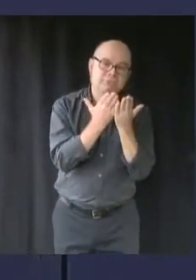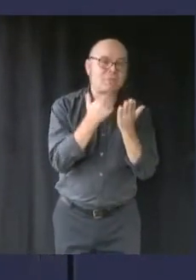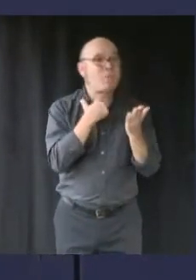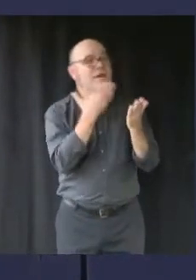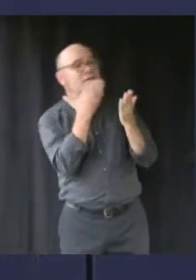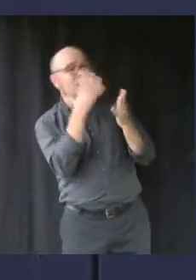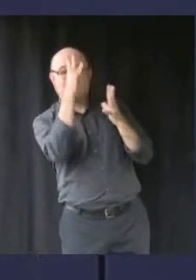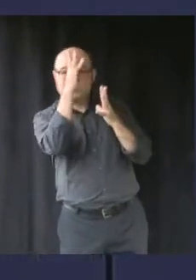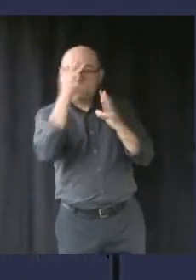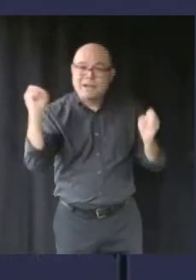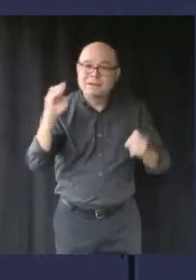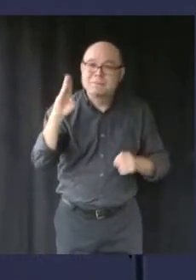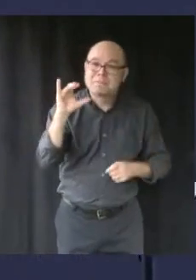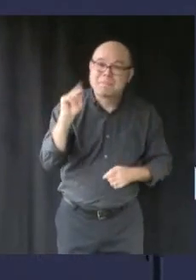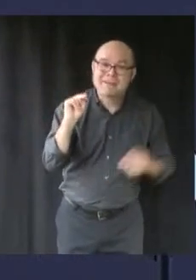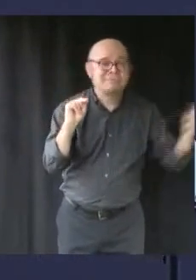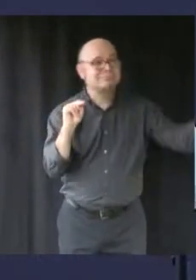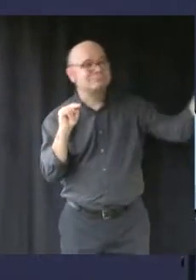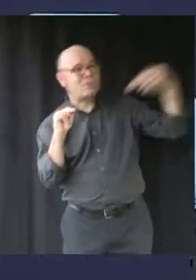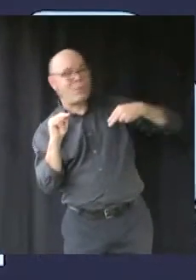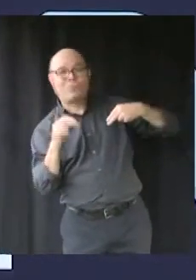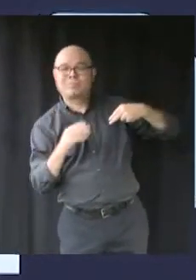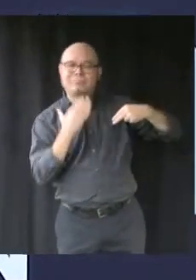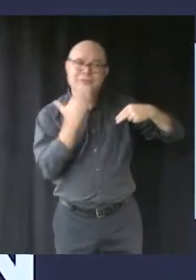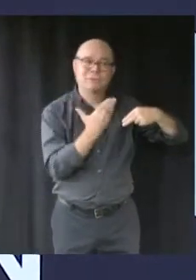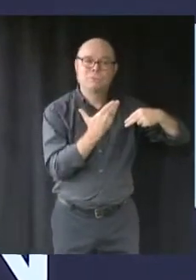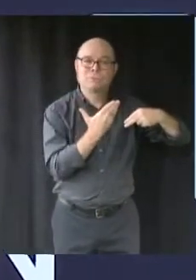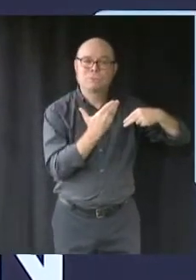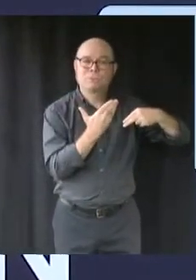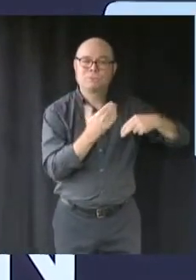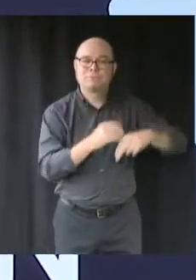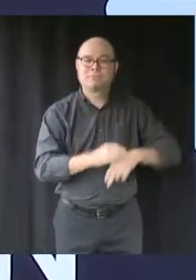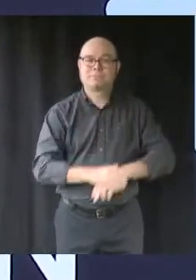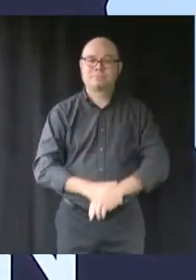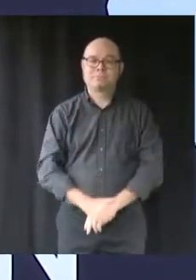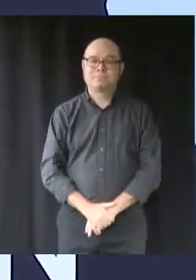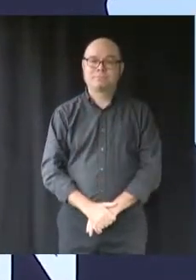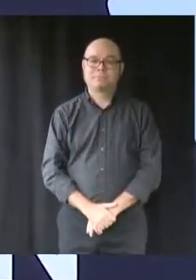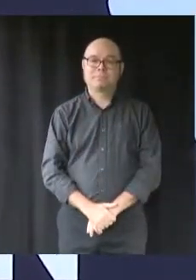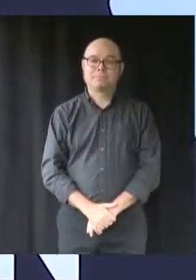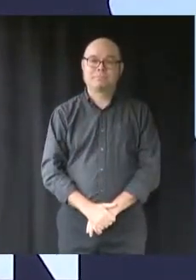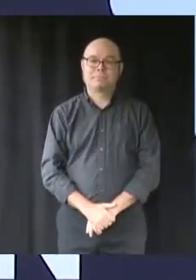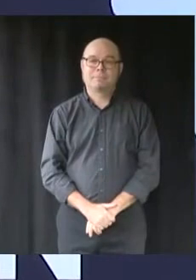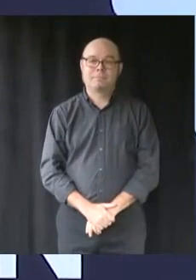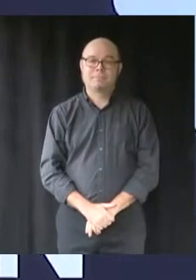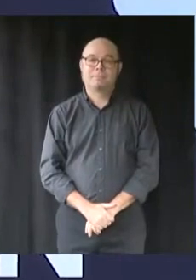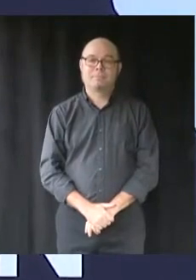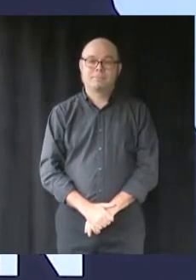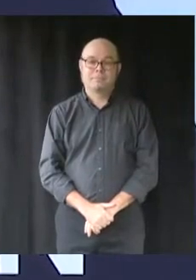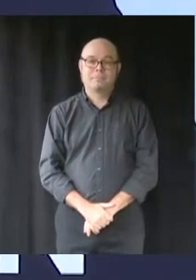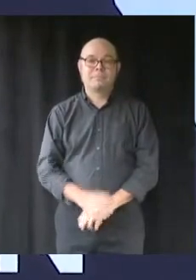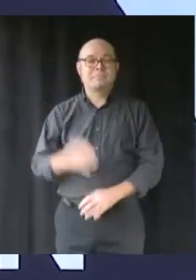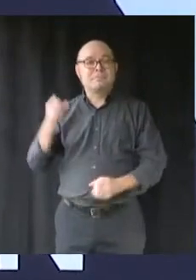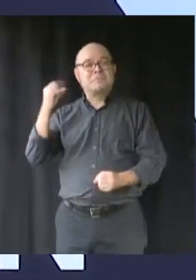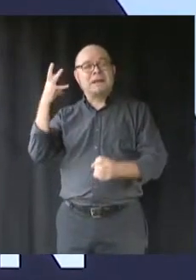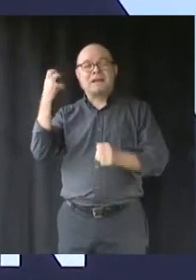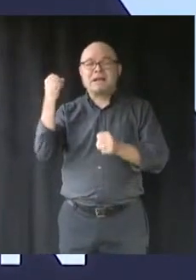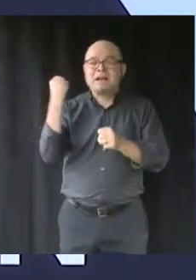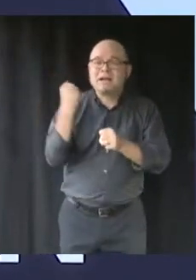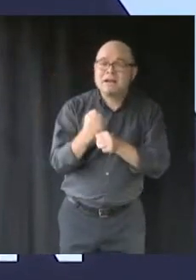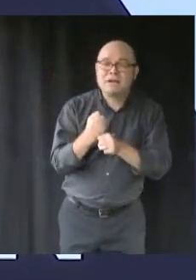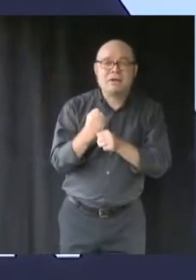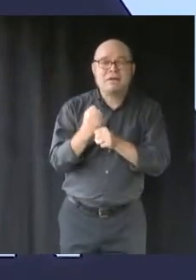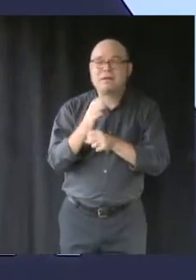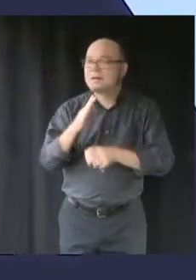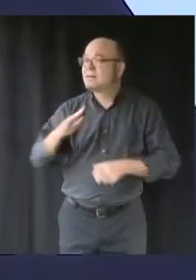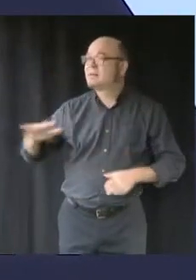After years where the United States was often too disruptive or absent on a world stage. It is